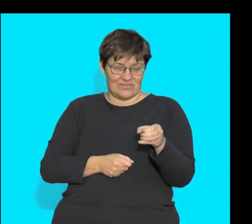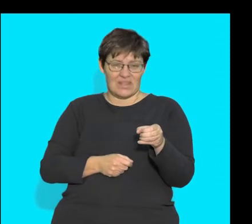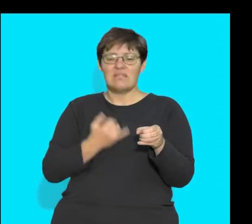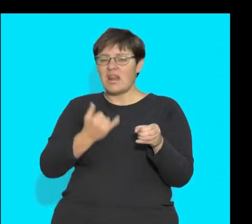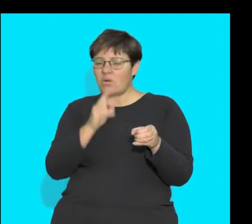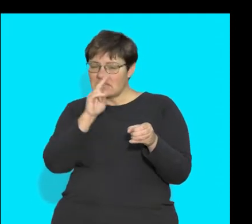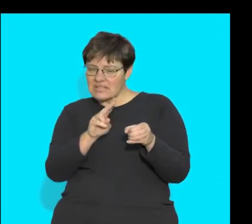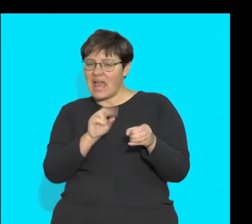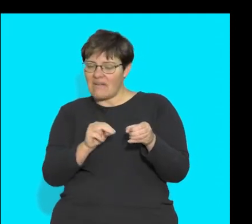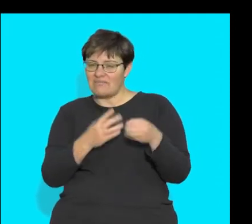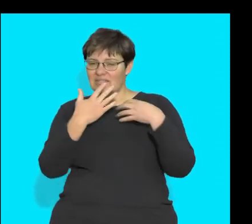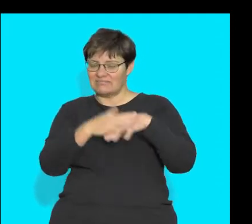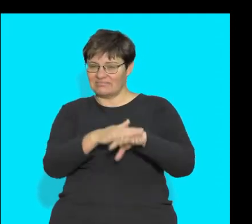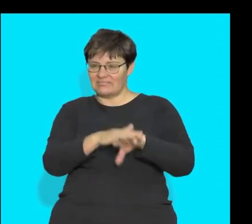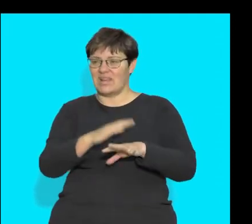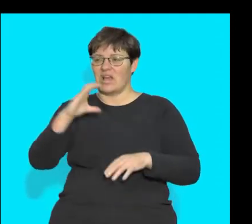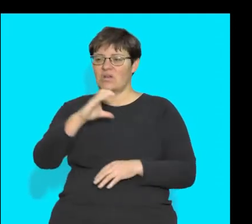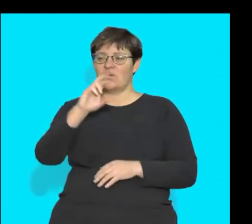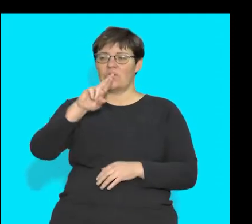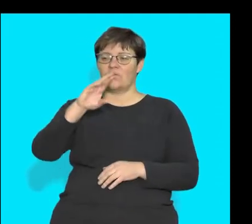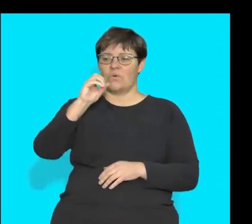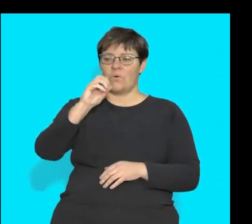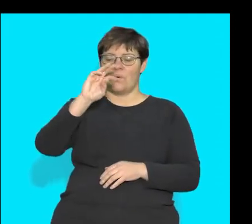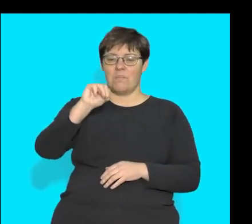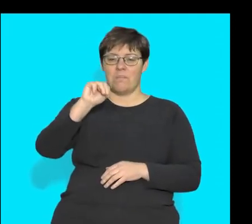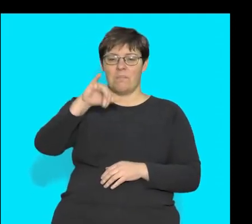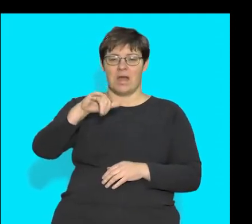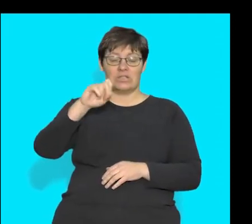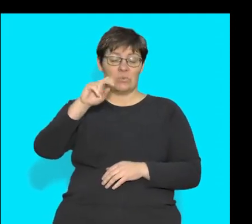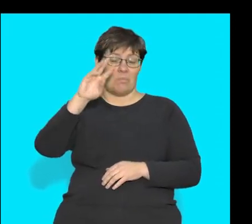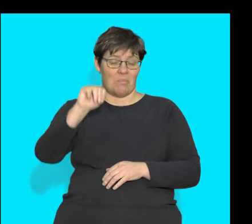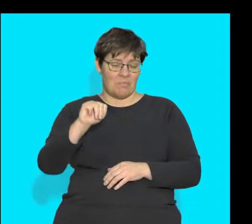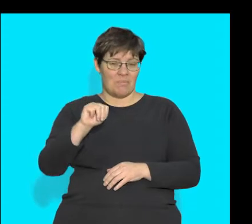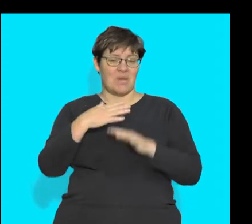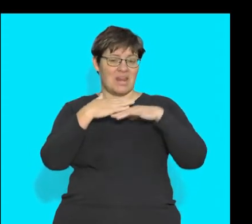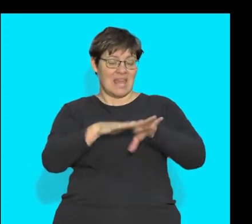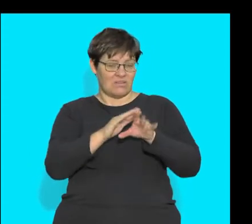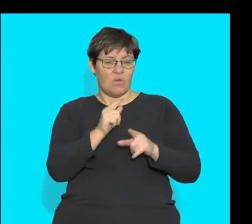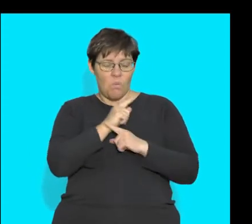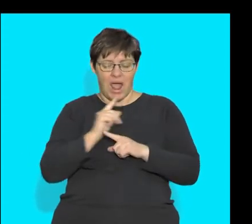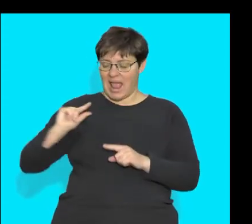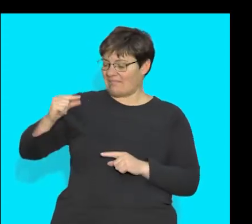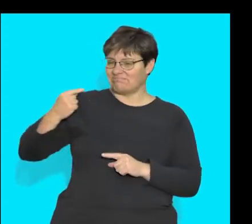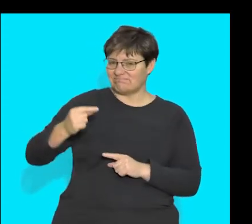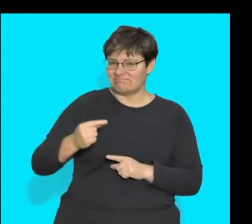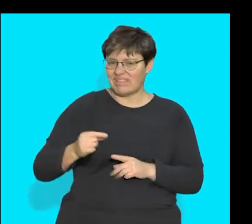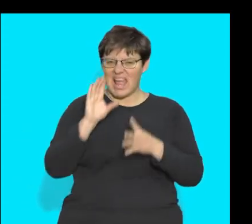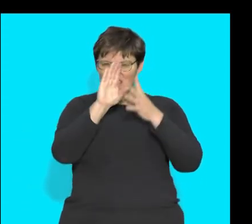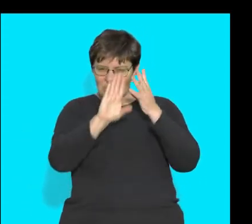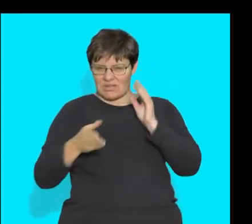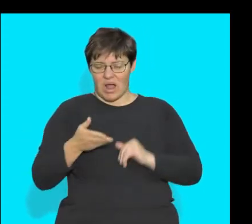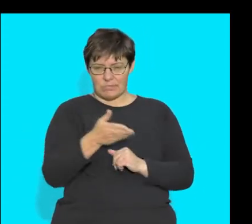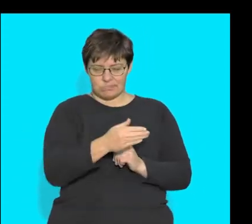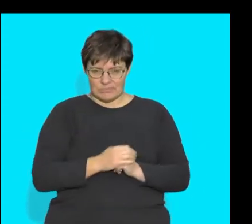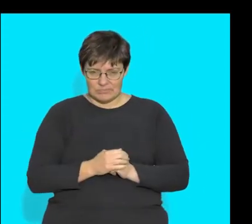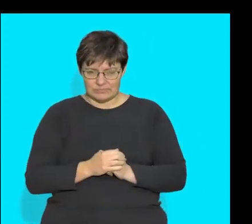look just now. It's got that chromatin network where we carry our hereditary characteristics. So we